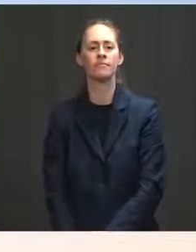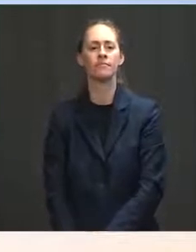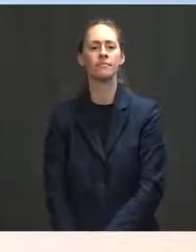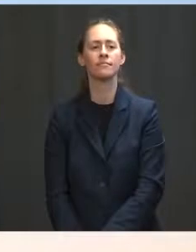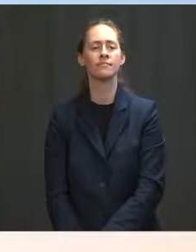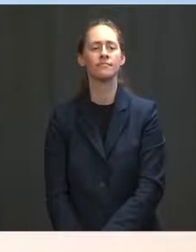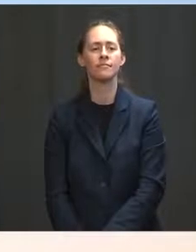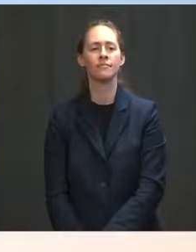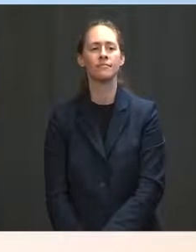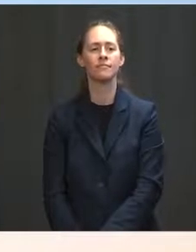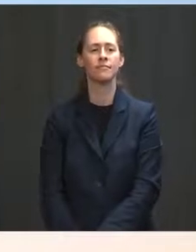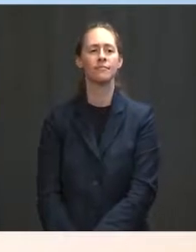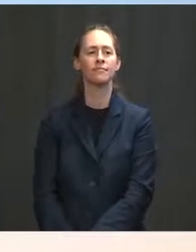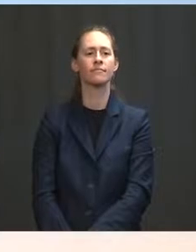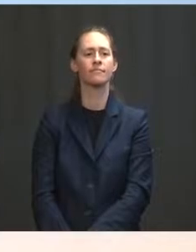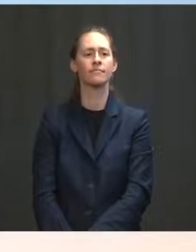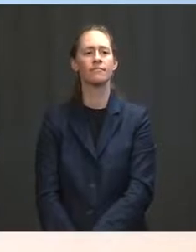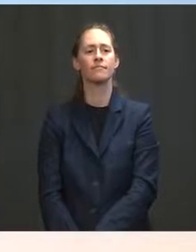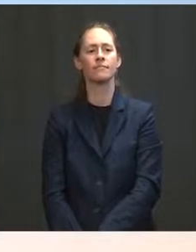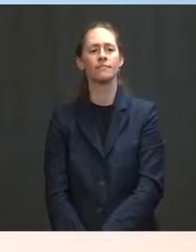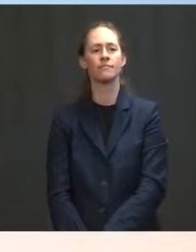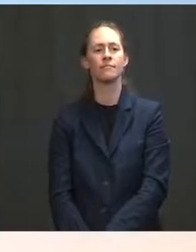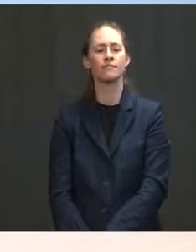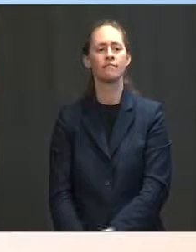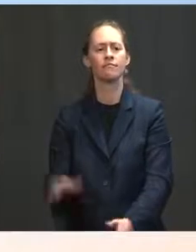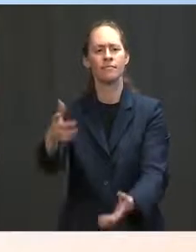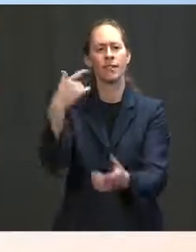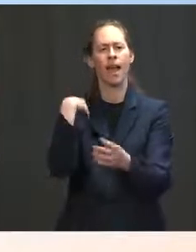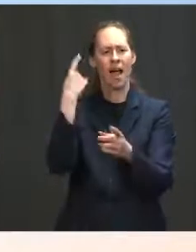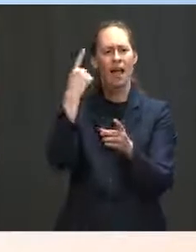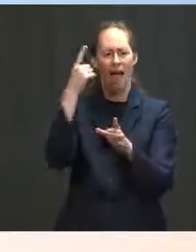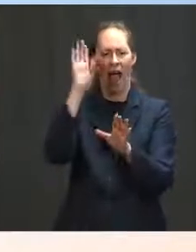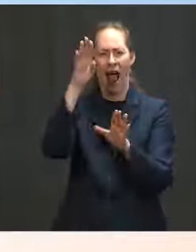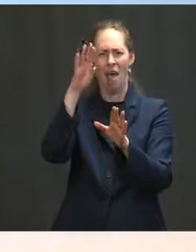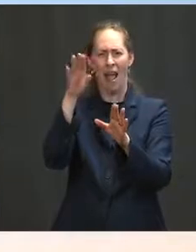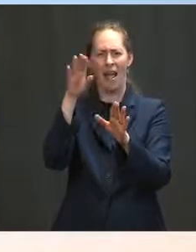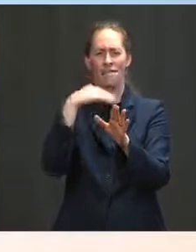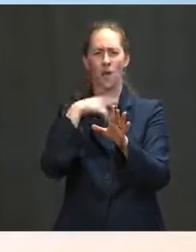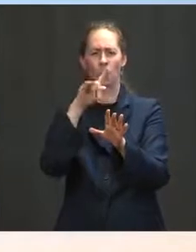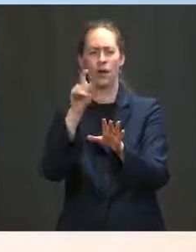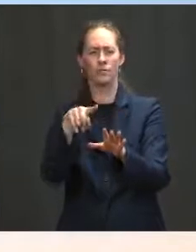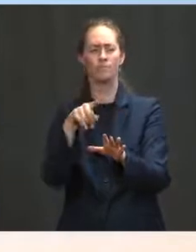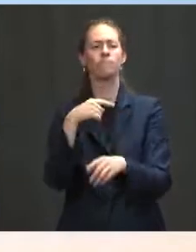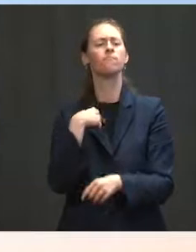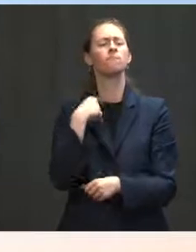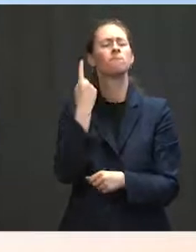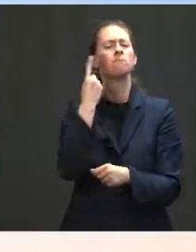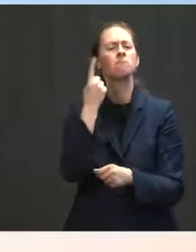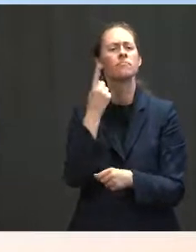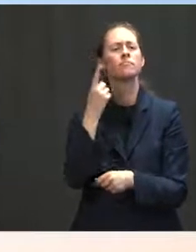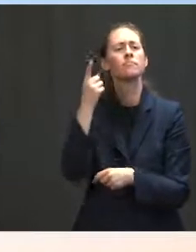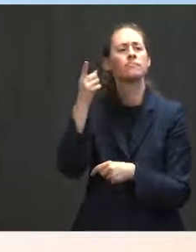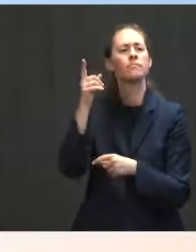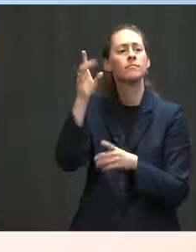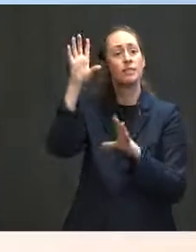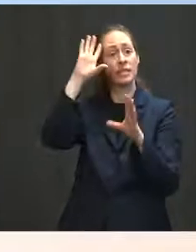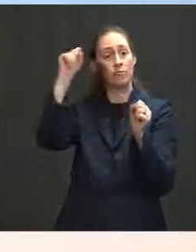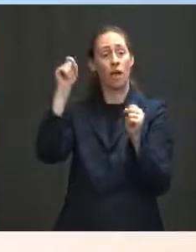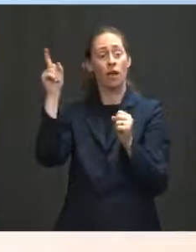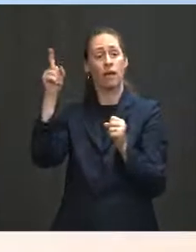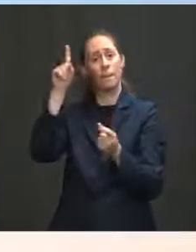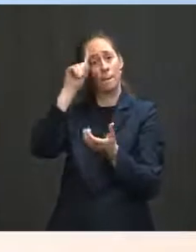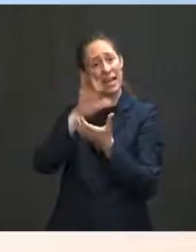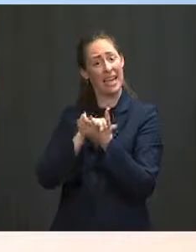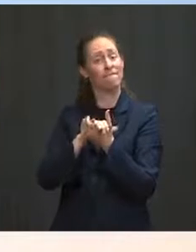not a Pentagon question, I promise you. That's okay. Go ahead. Does the president believe that his strategy to counter the